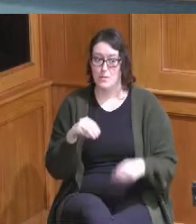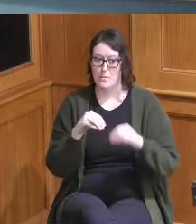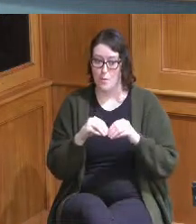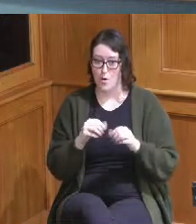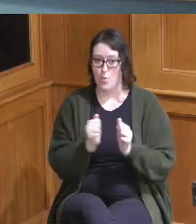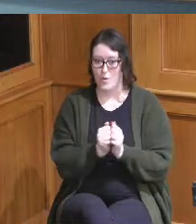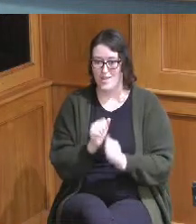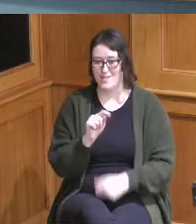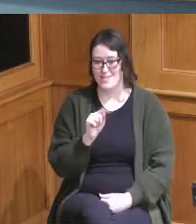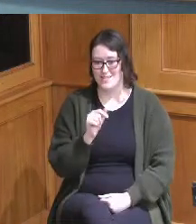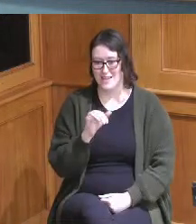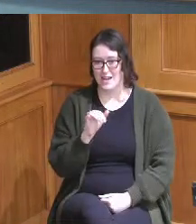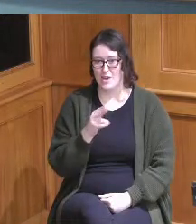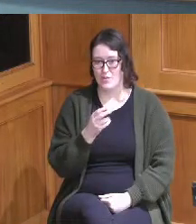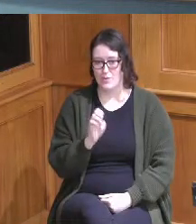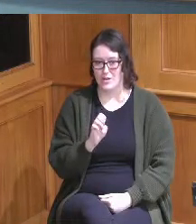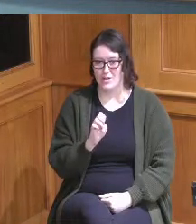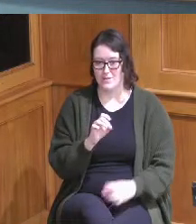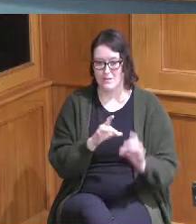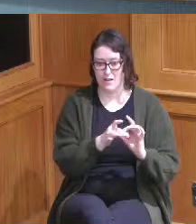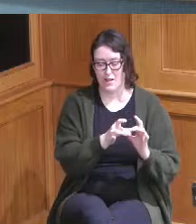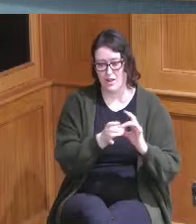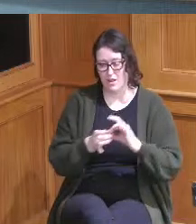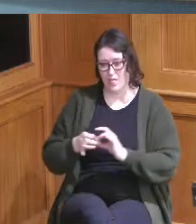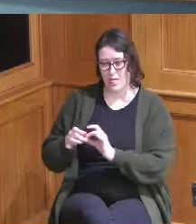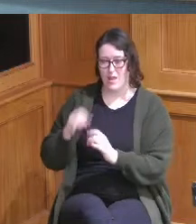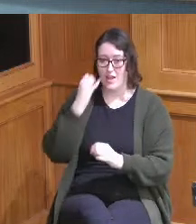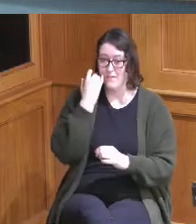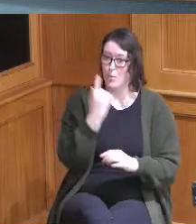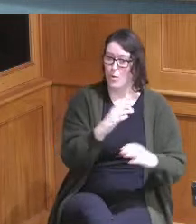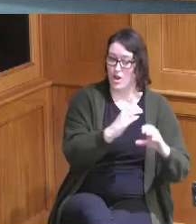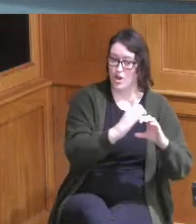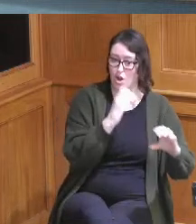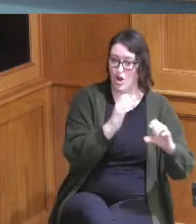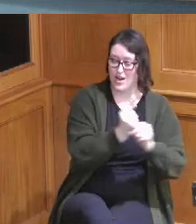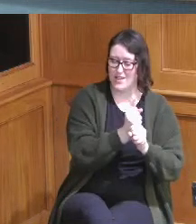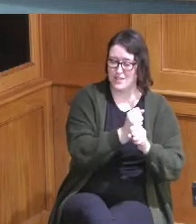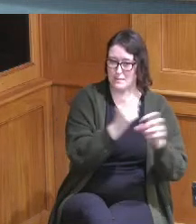that vehicle. If that vehicle had exploded,